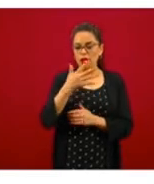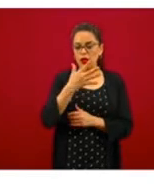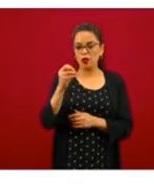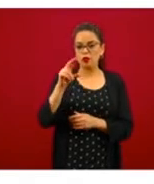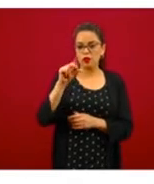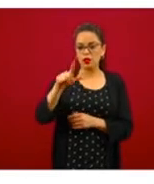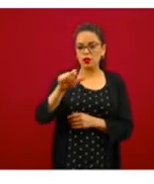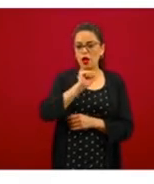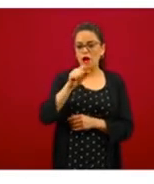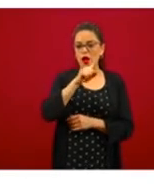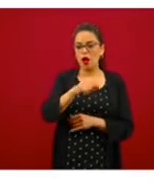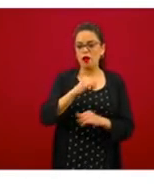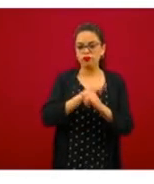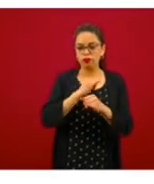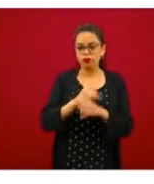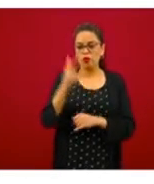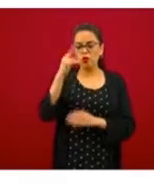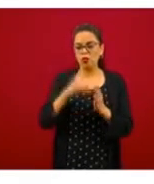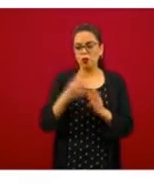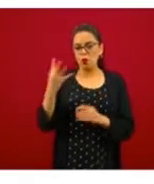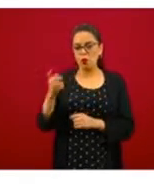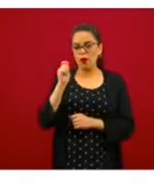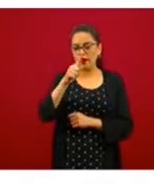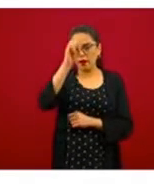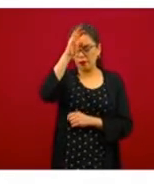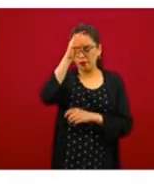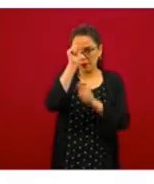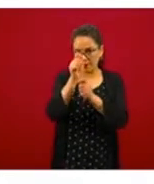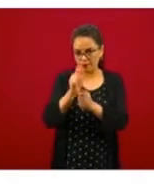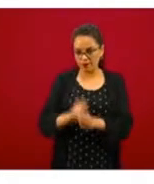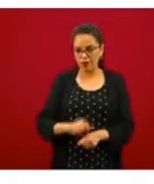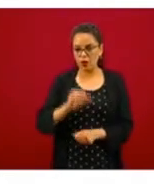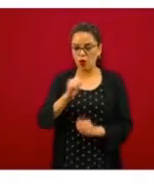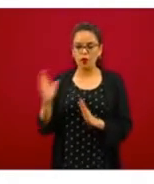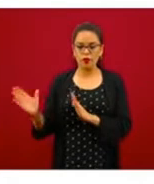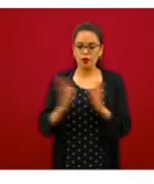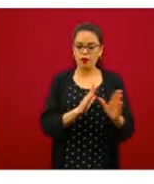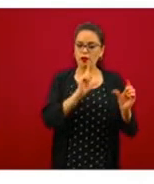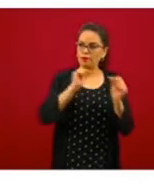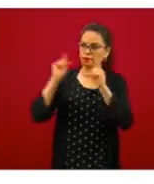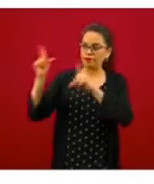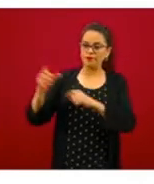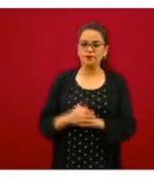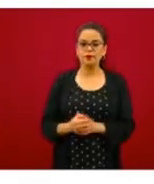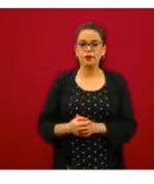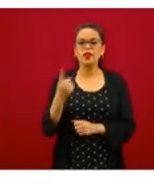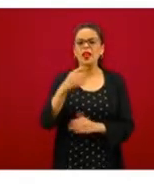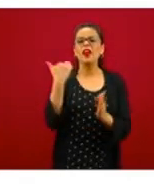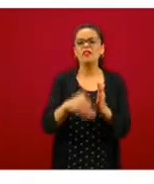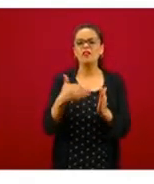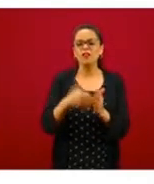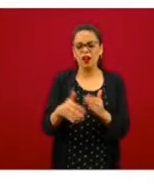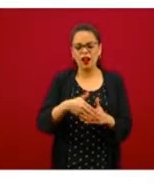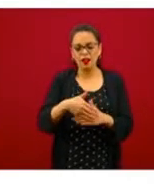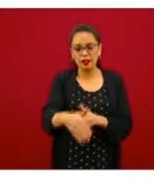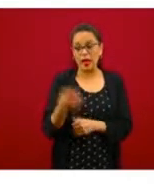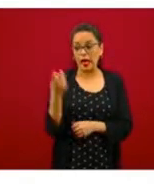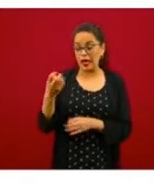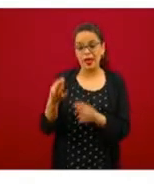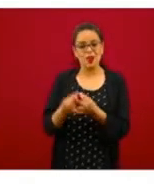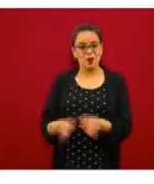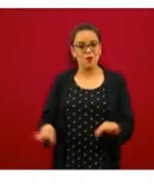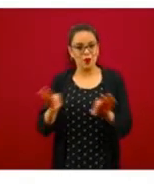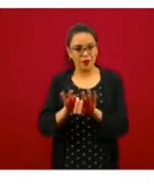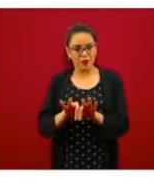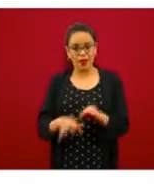minería. 5,587 for ¿Me siguen? transportation, 9,000 for construction, and 2,000 Ahora, for mining. ¿qué es lo que sigue? Y esto es la What's parte next? importante. This is Porque the son